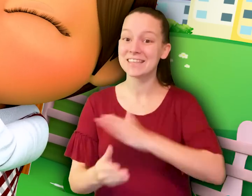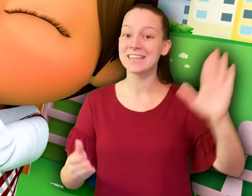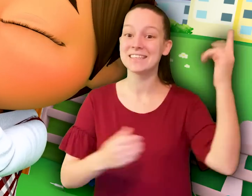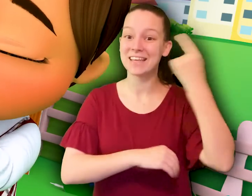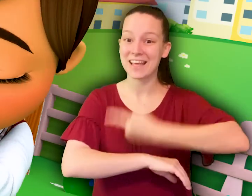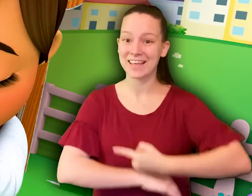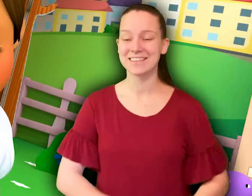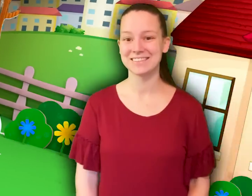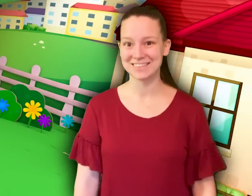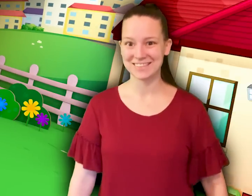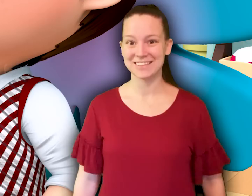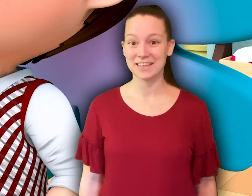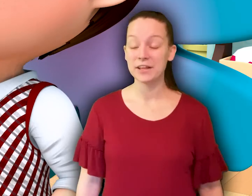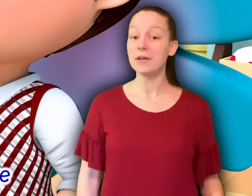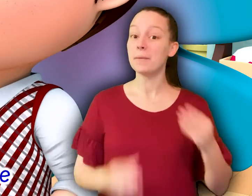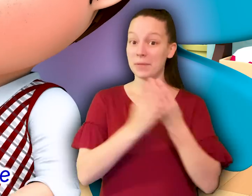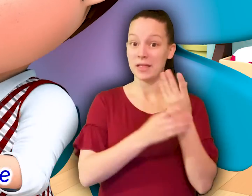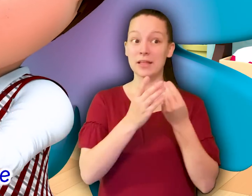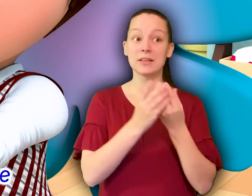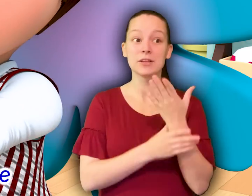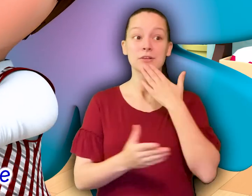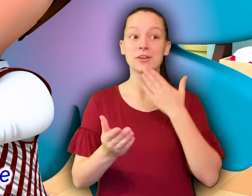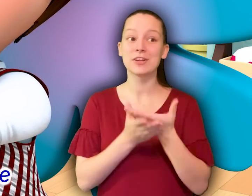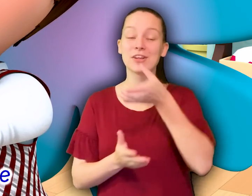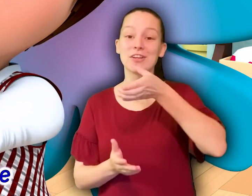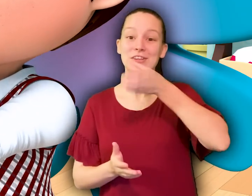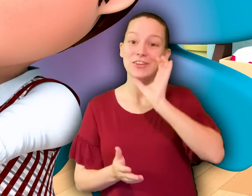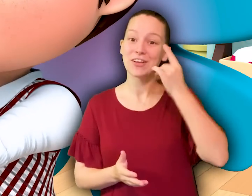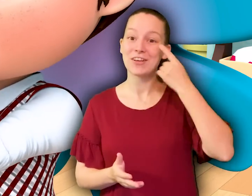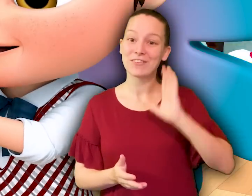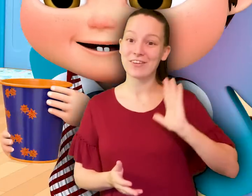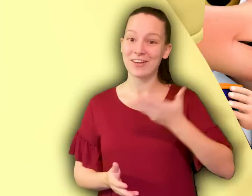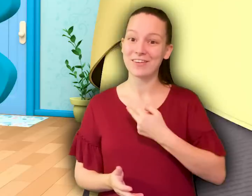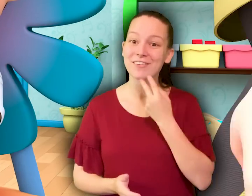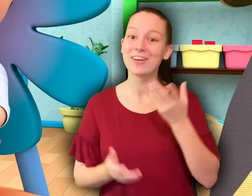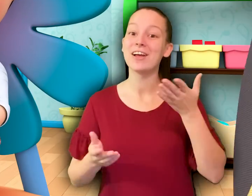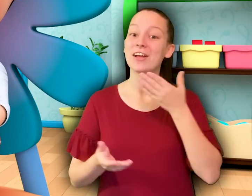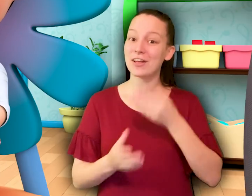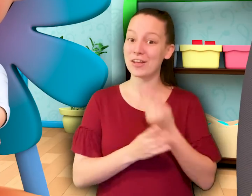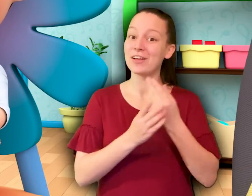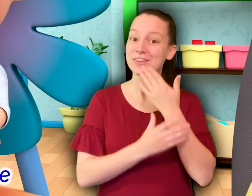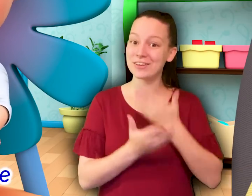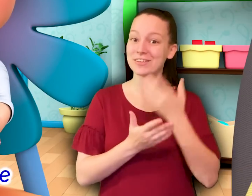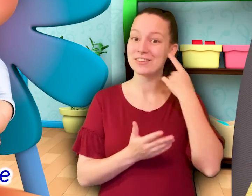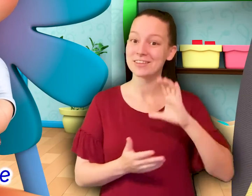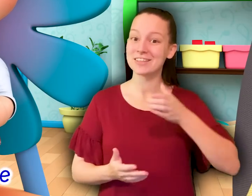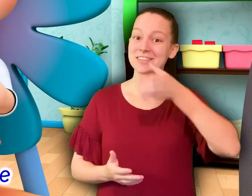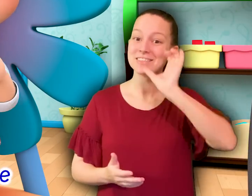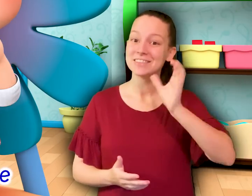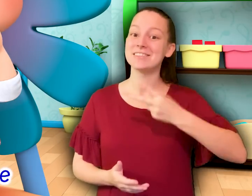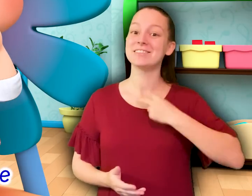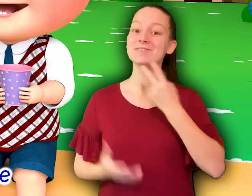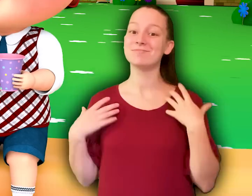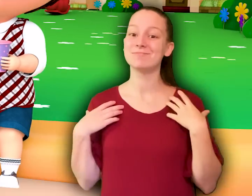for Singing day herbs are good for our voice our voice our voice herbs are